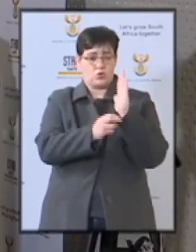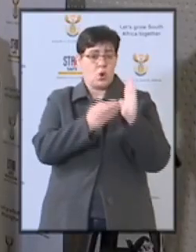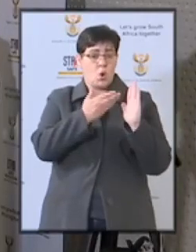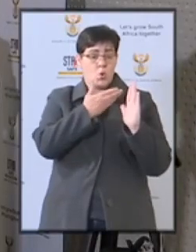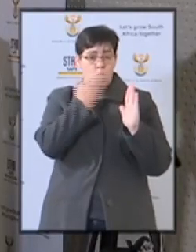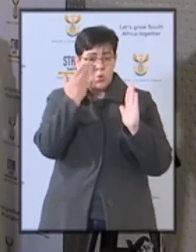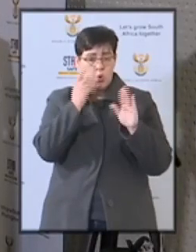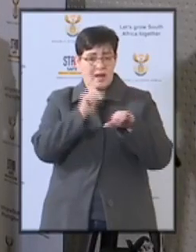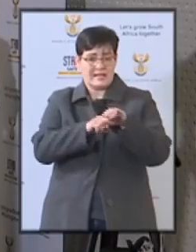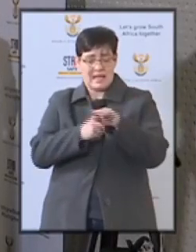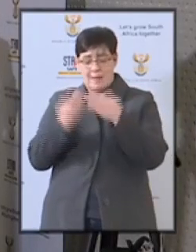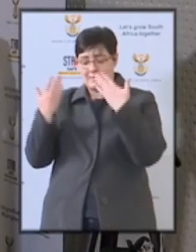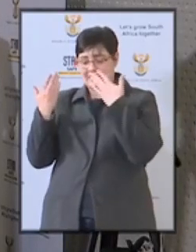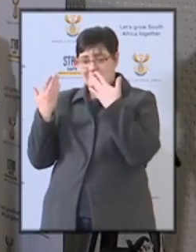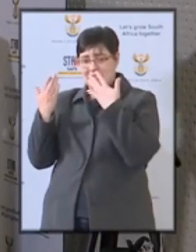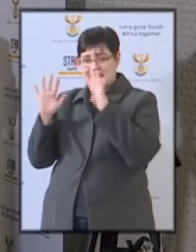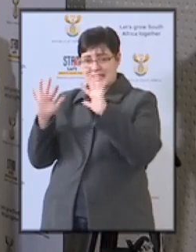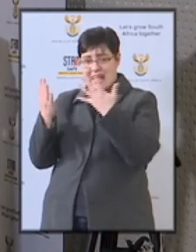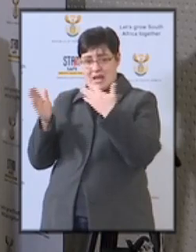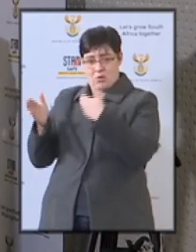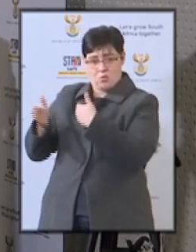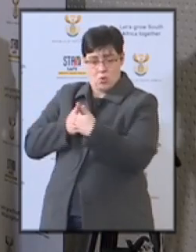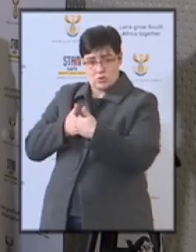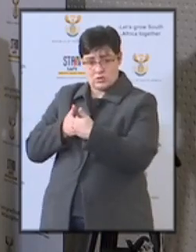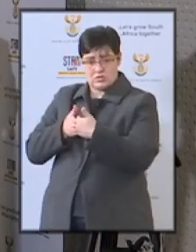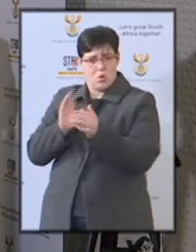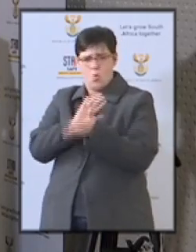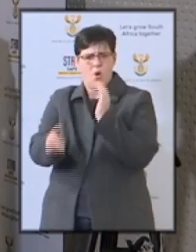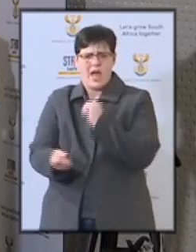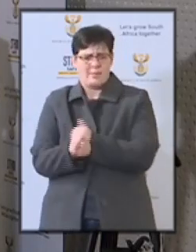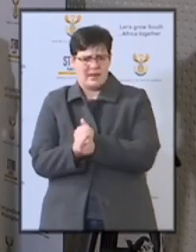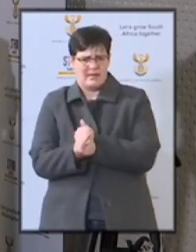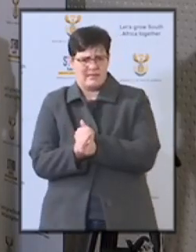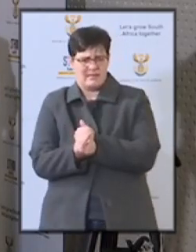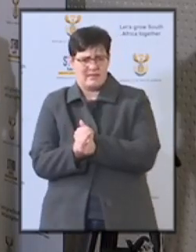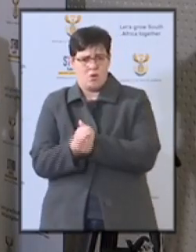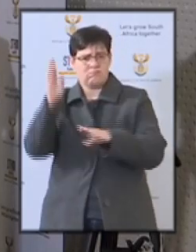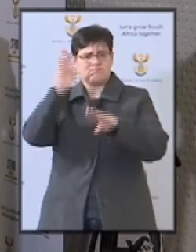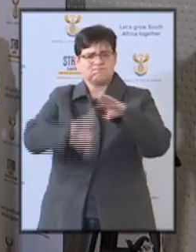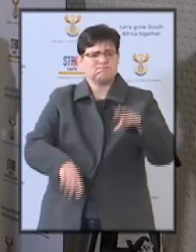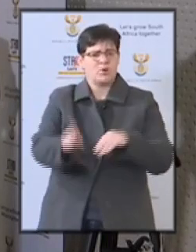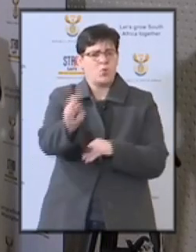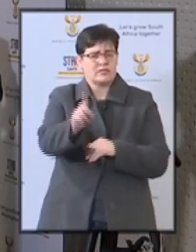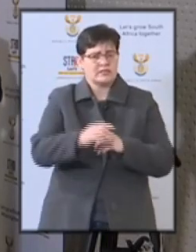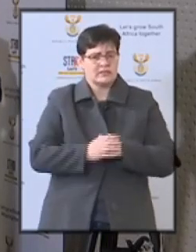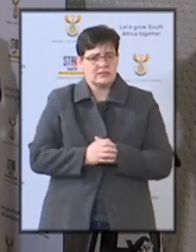a curfew, what will happen or what will the consequence be?